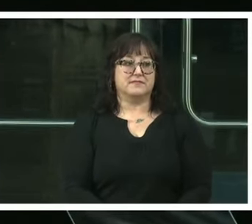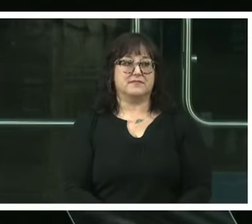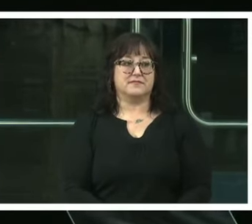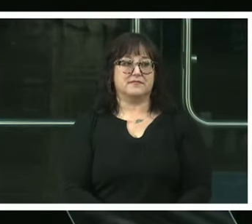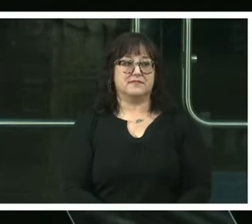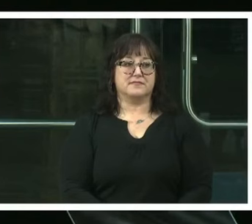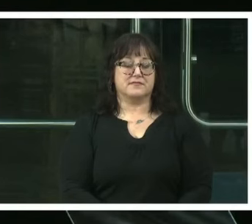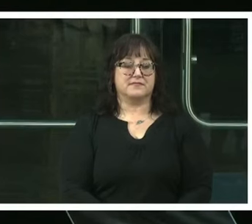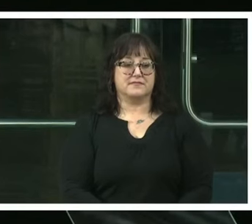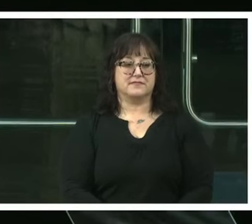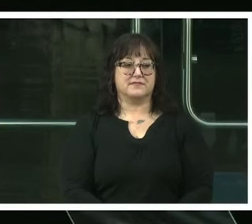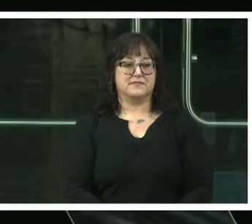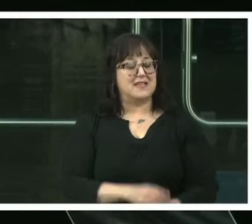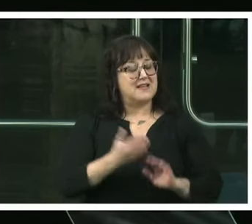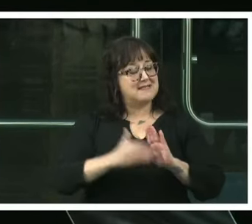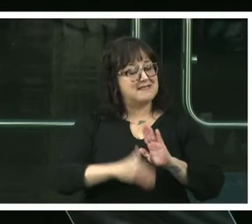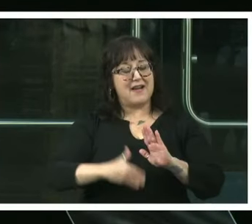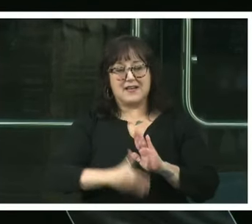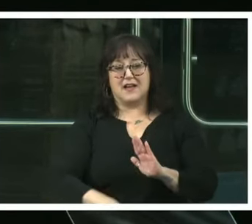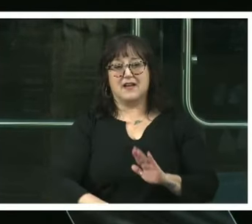Time and time again.